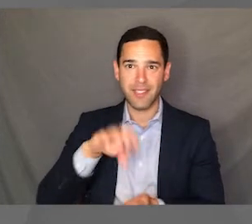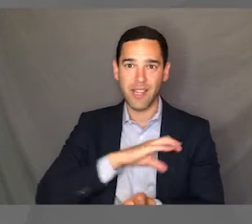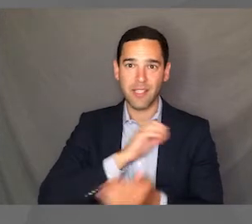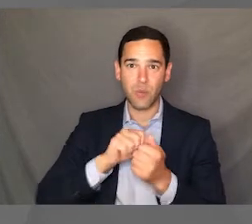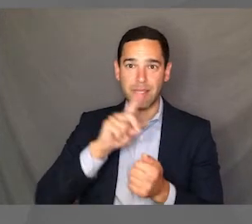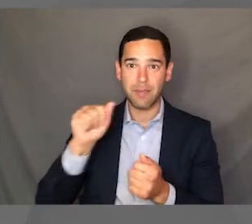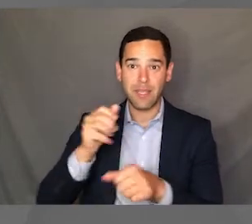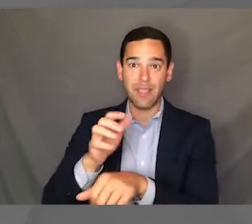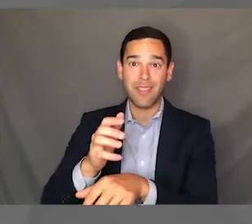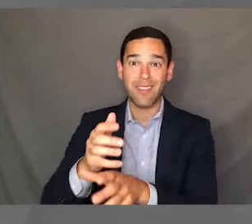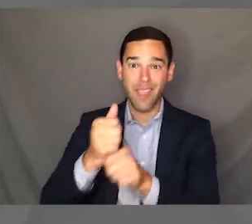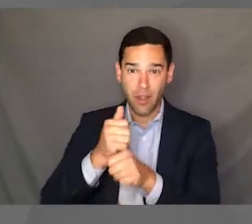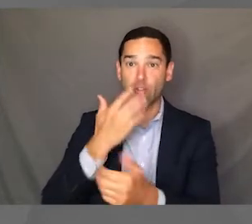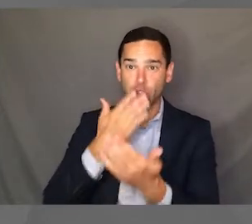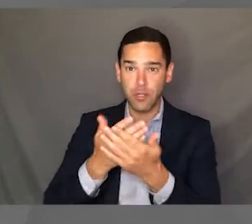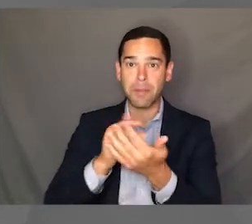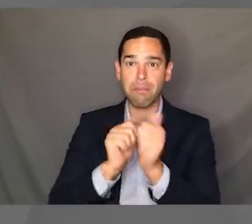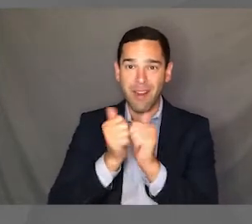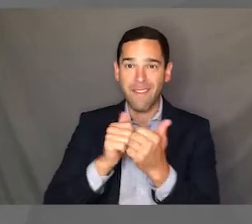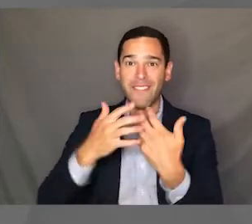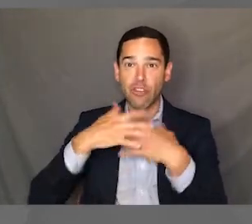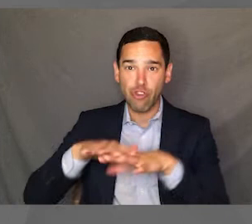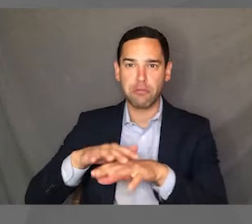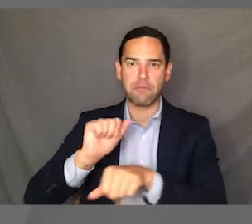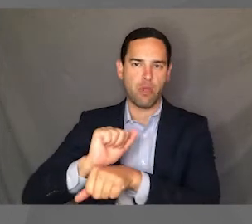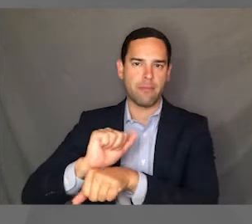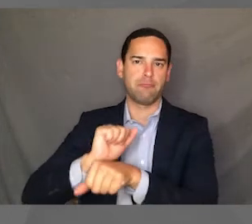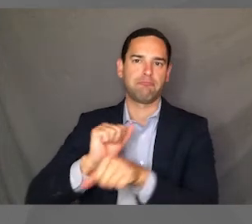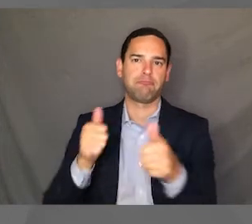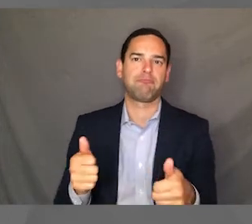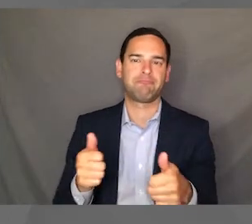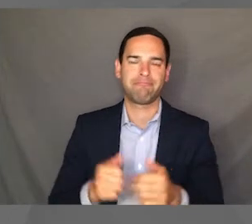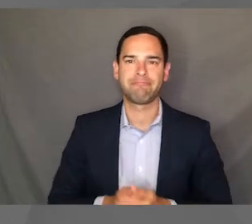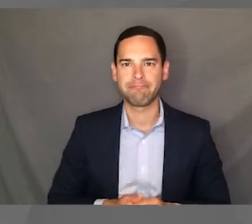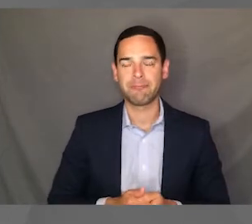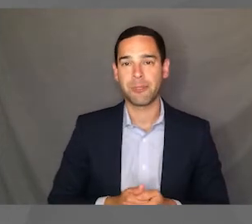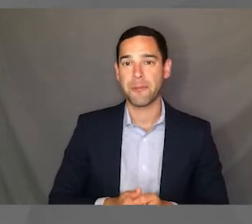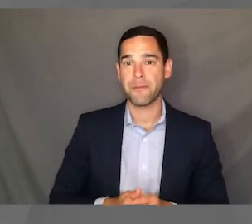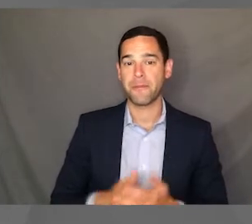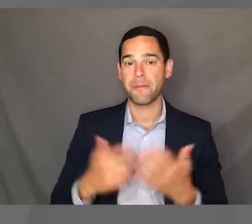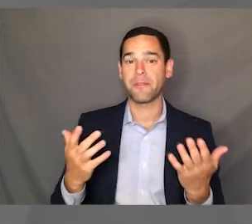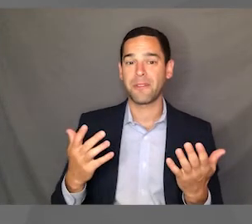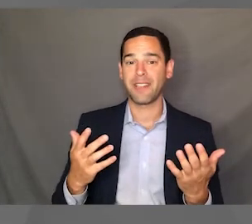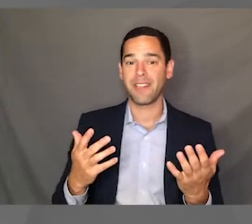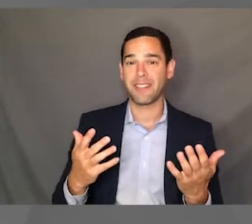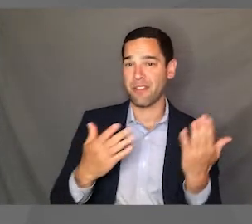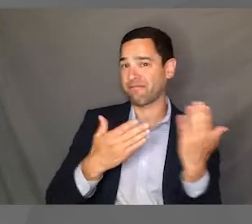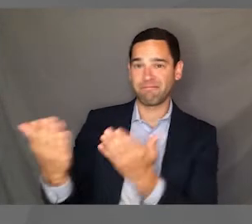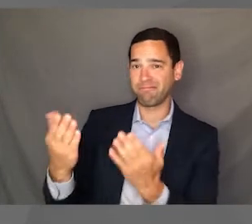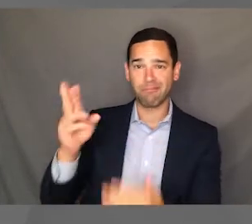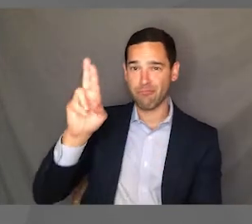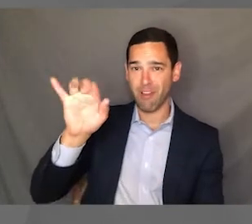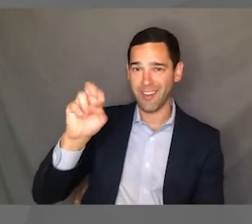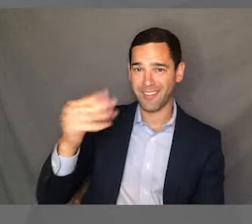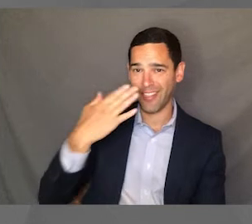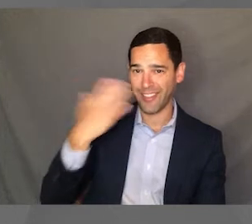competitive employment that's integrated. And so with that in mind, Brian, please take it away.